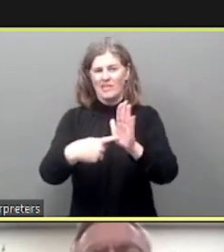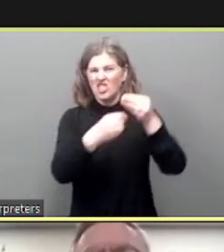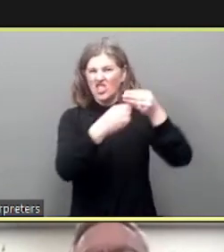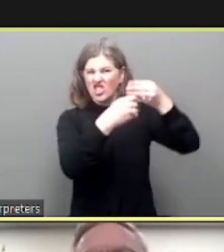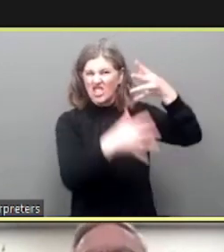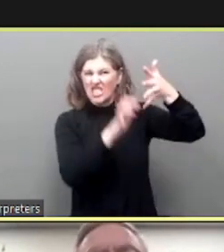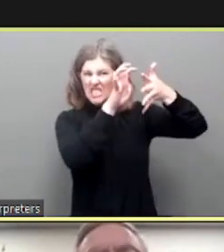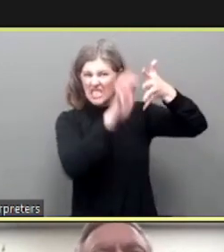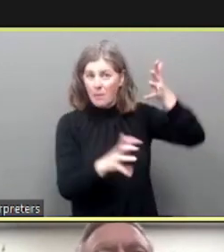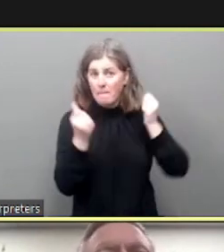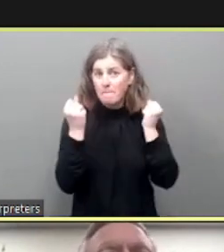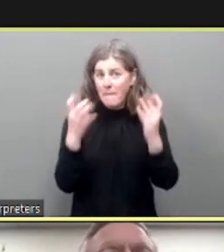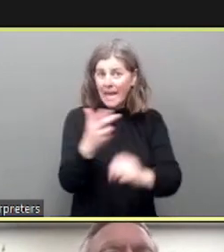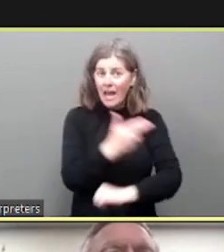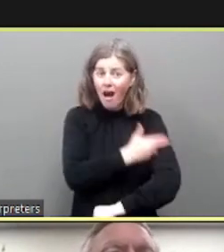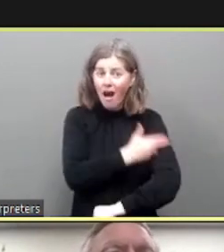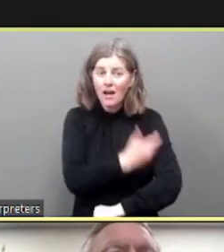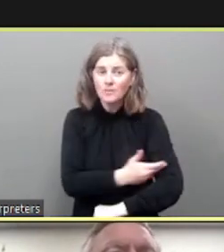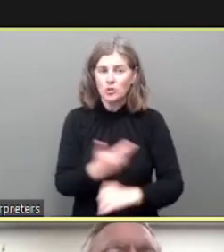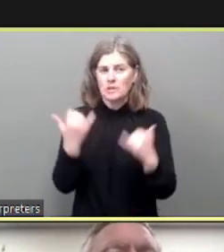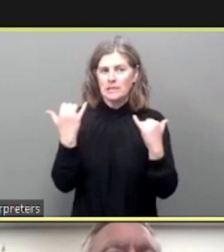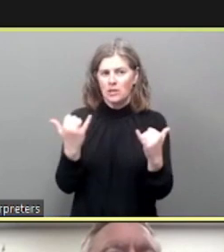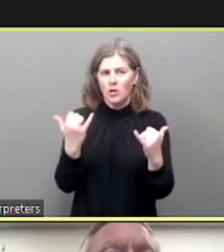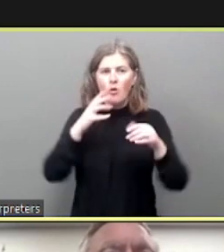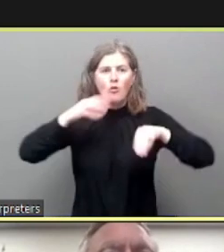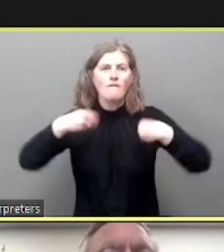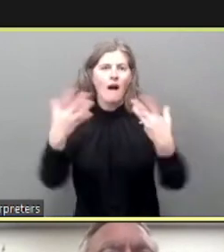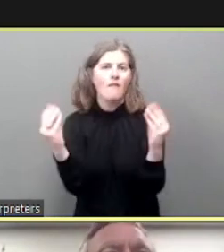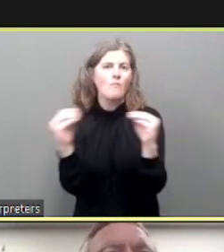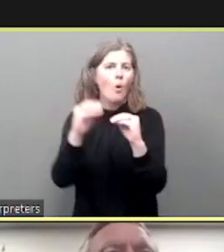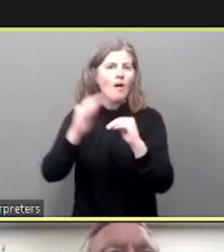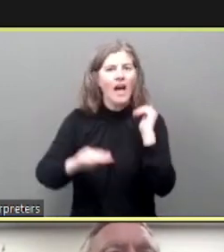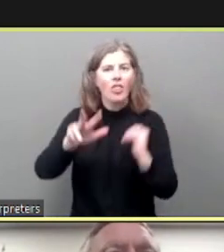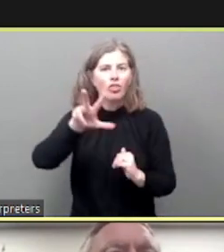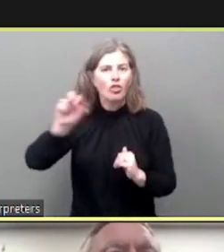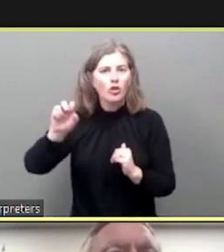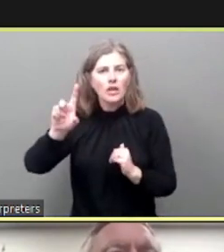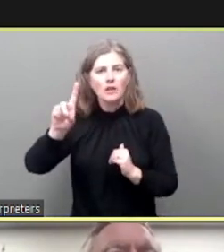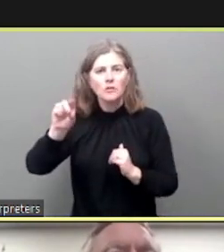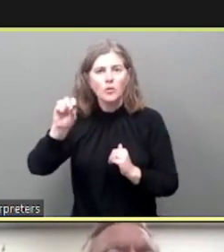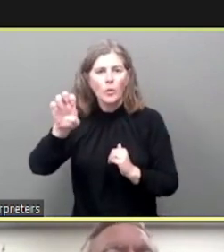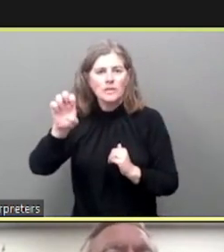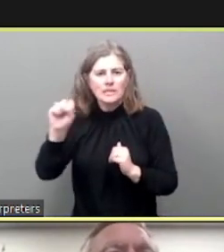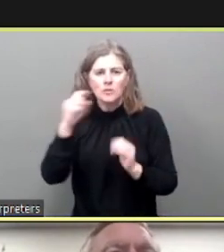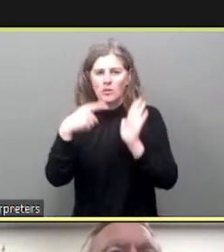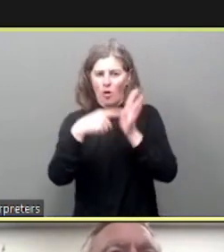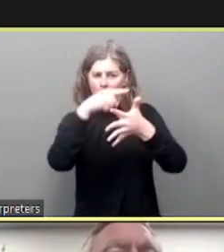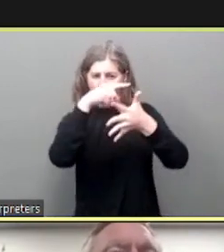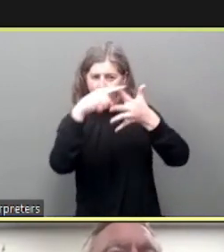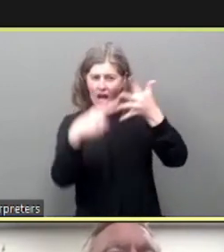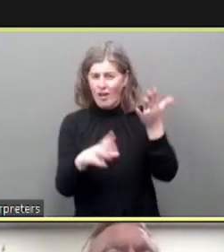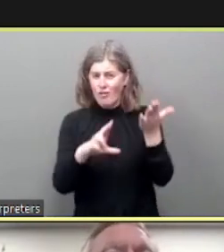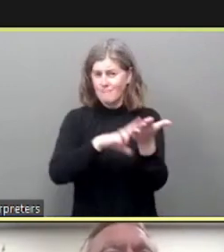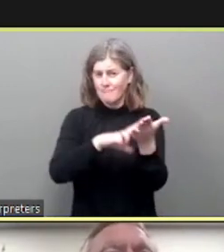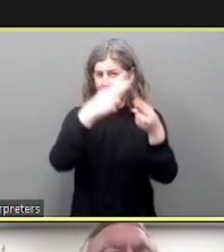of hospitals who gave more than 30 doses. We're showing all of them to you